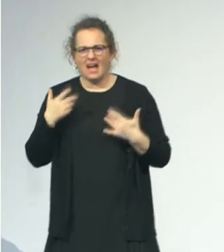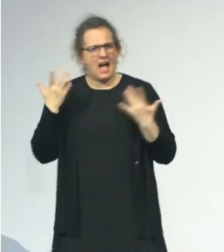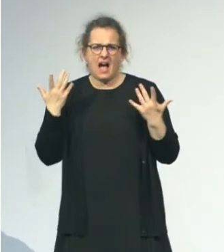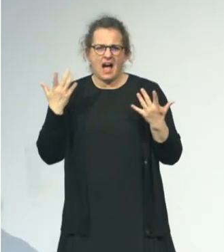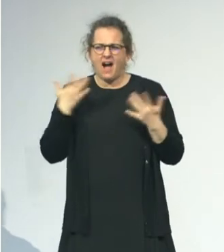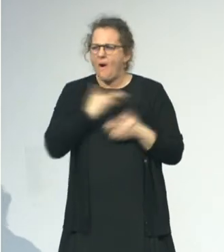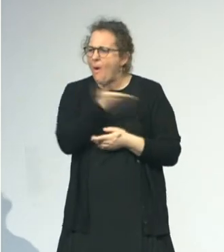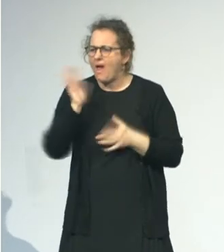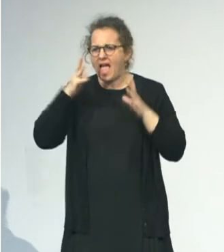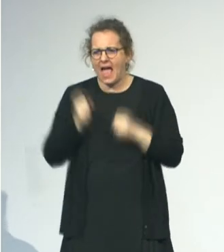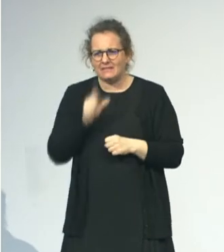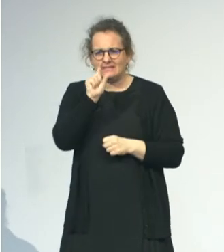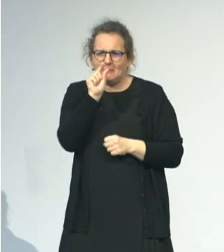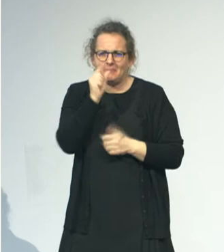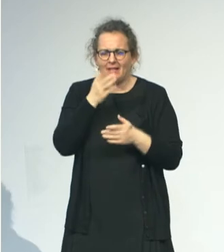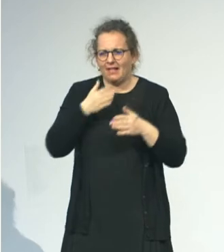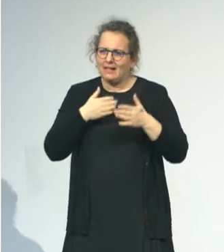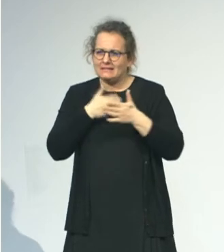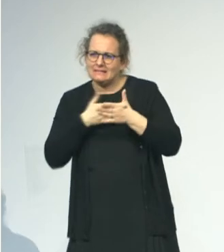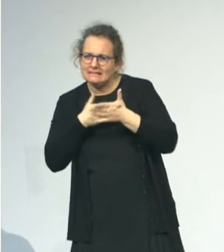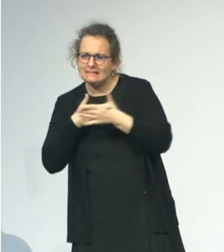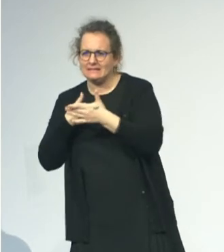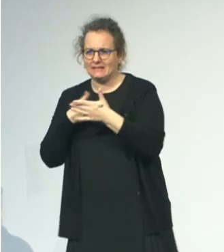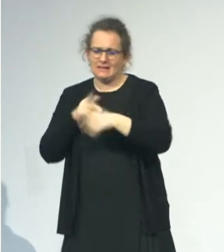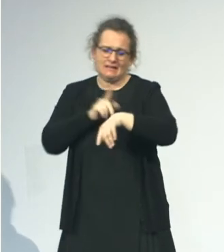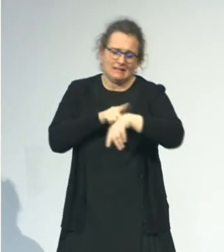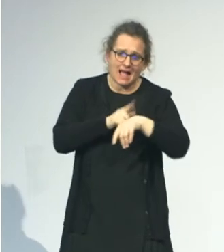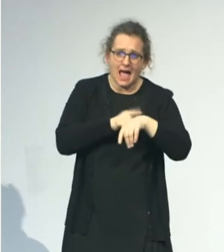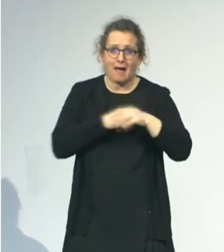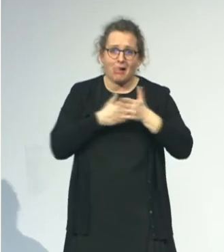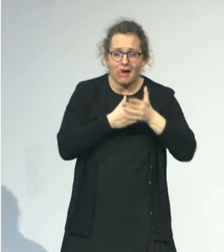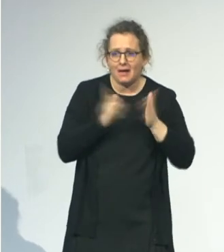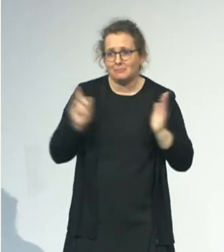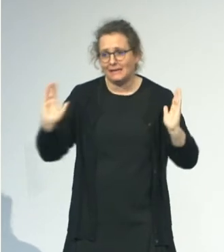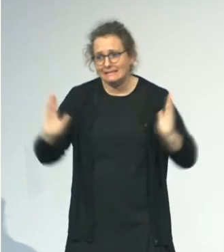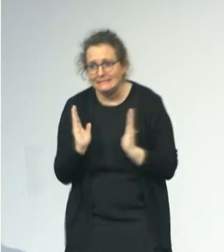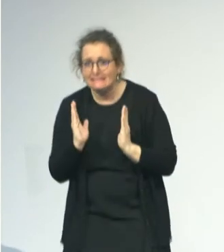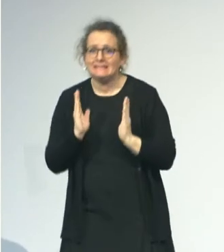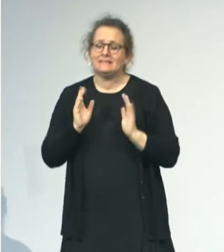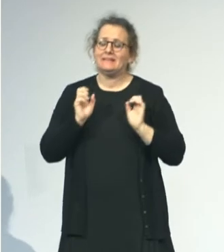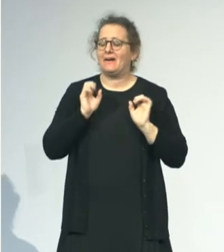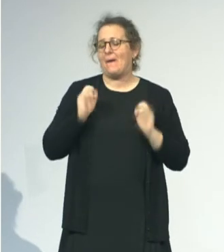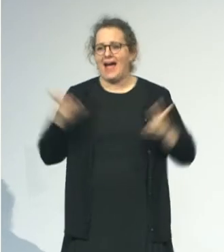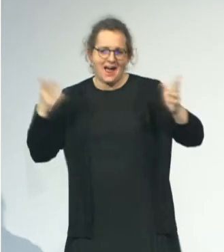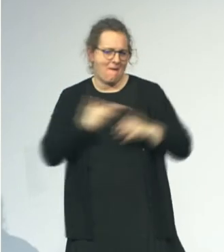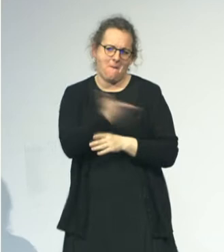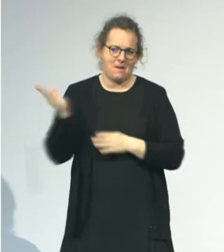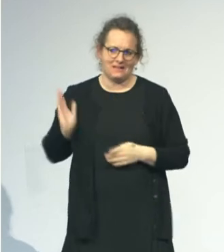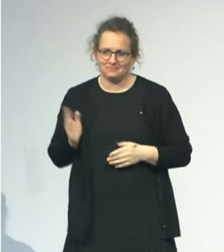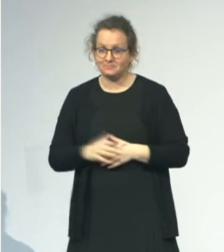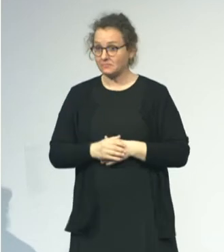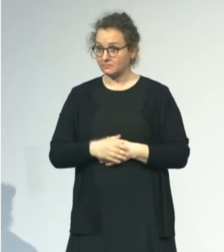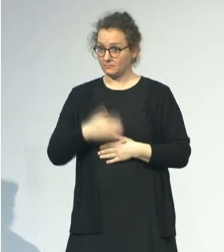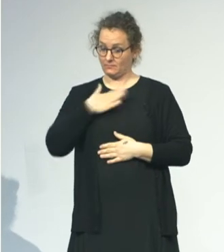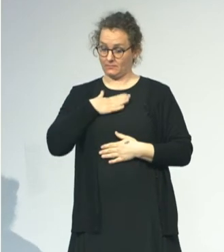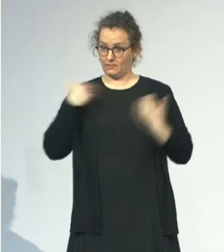will do my best. I'm Michal Rimon. I always introduce myself as the proud CEO of Access Israel.